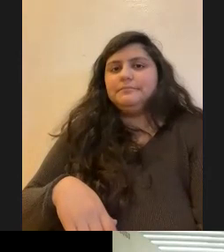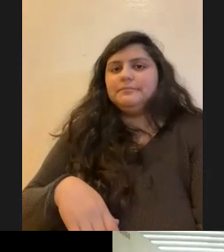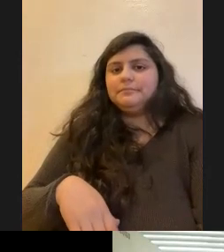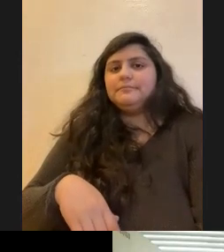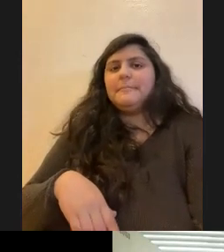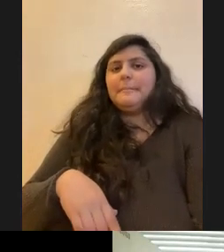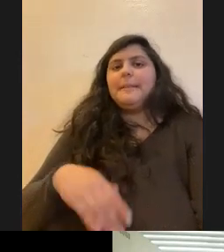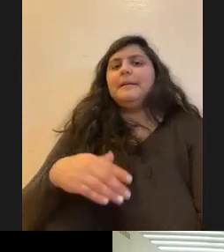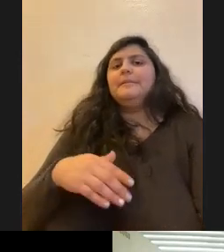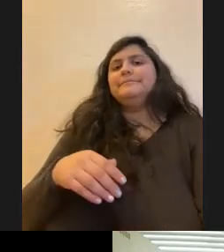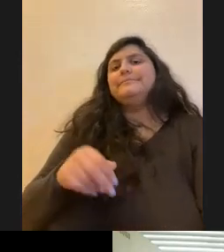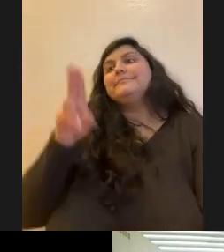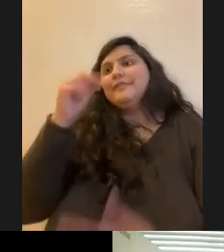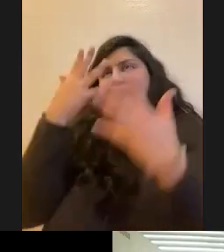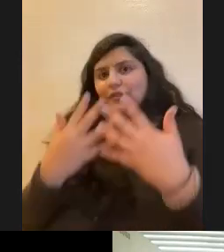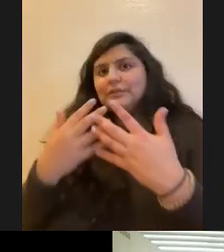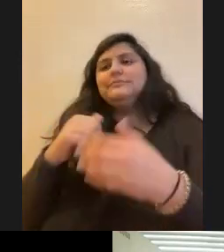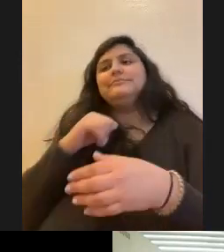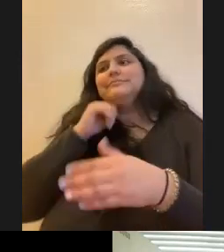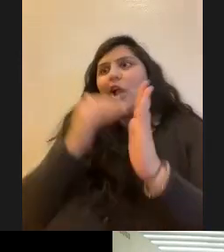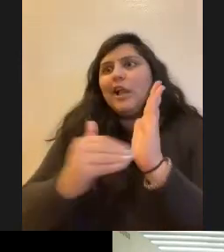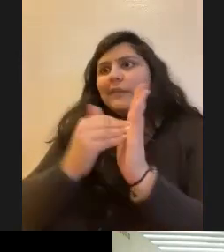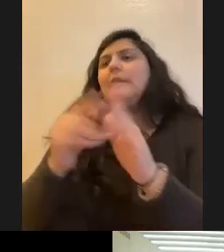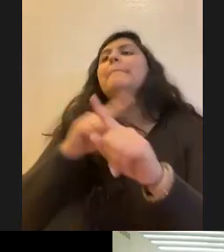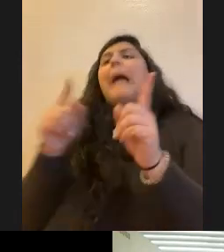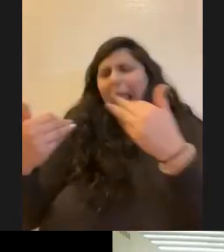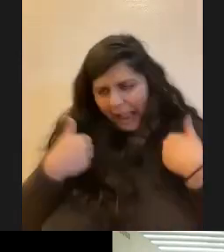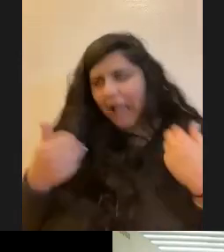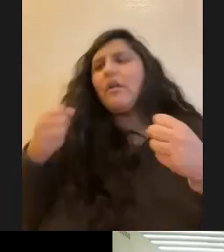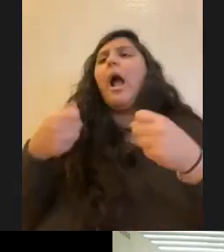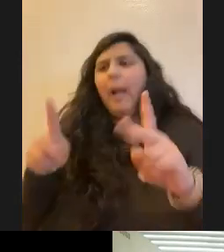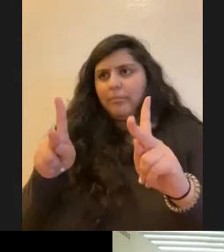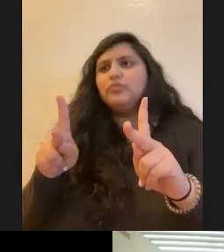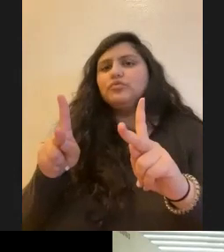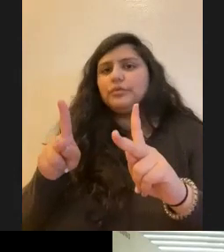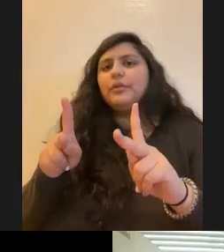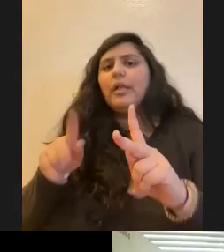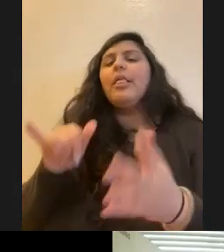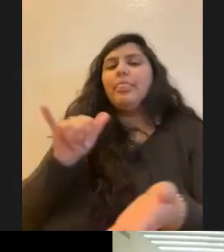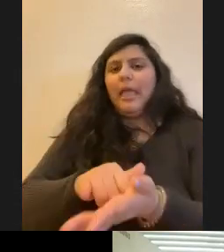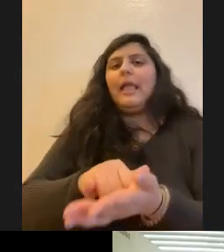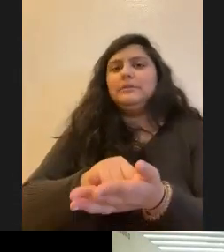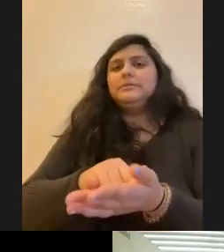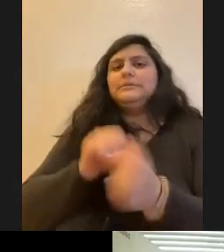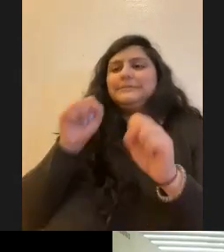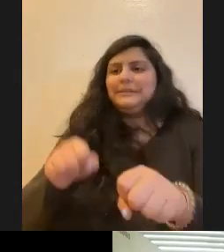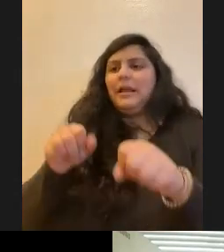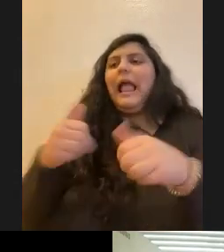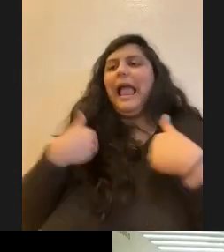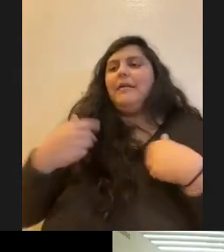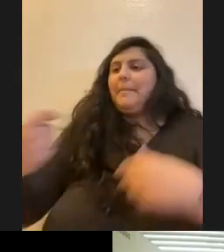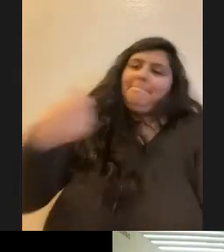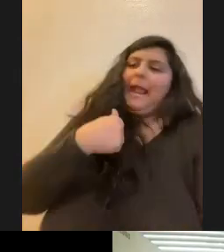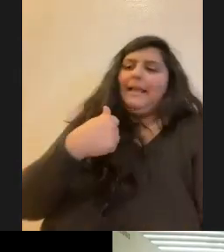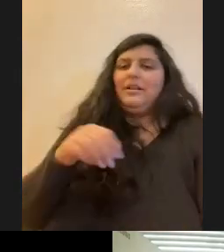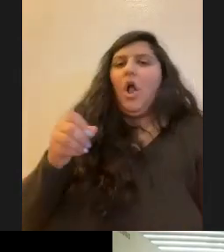they unfortunately are a little bit more infrequent, but there are a lot of opportunities that you also get paid for. So I would look heavily